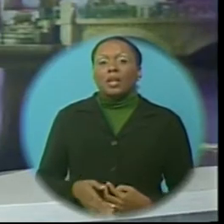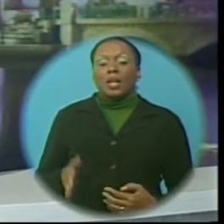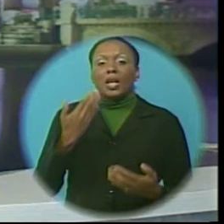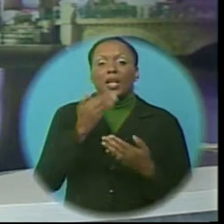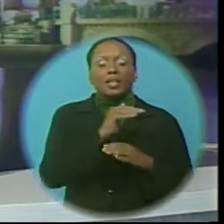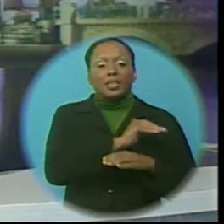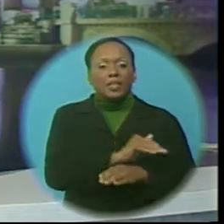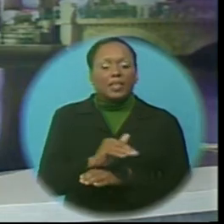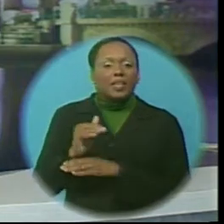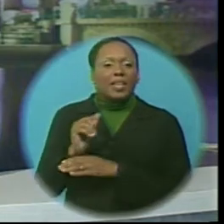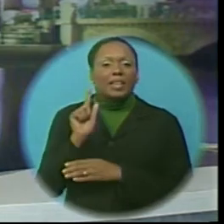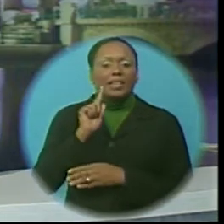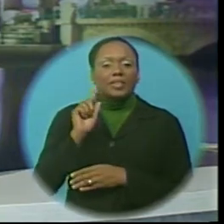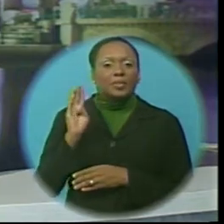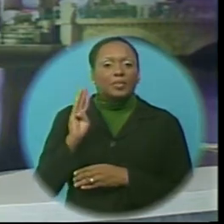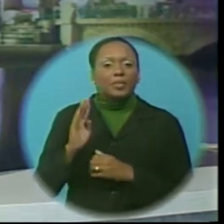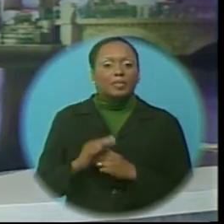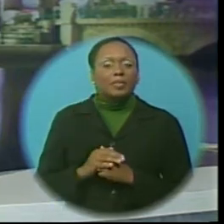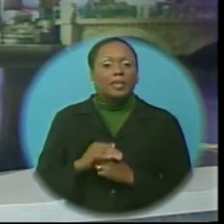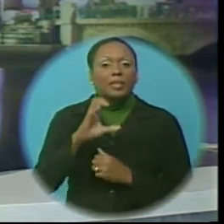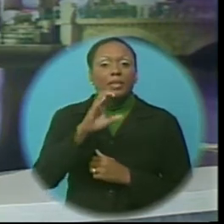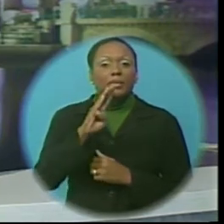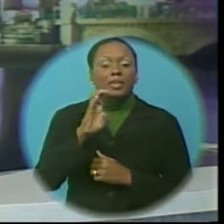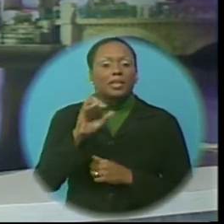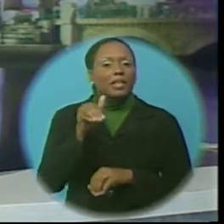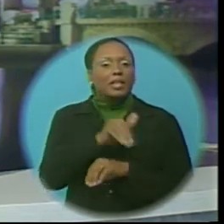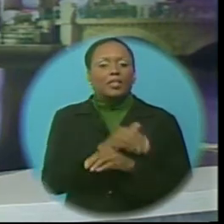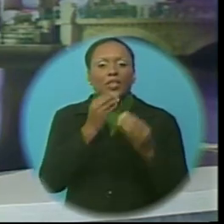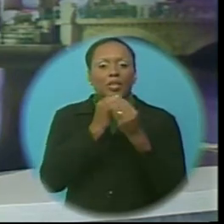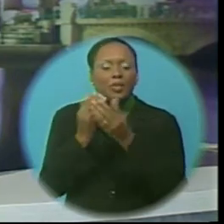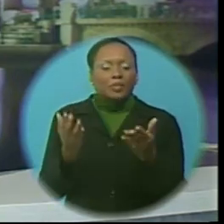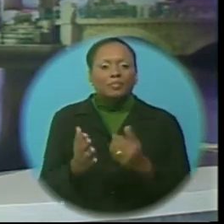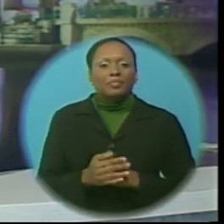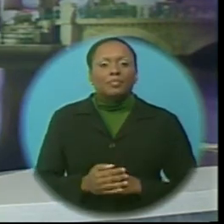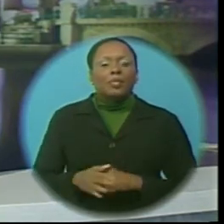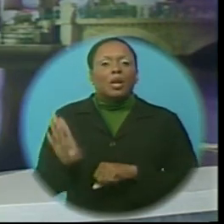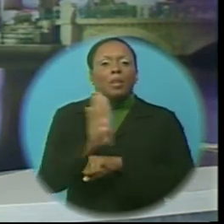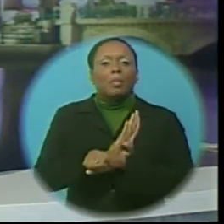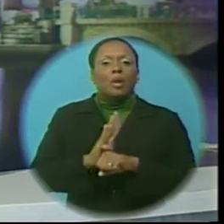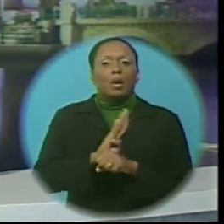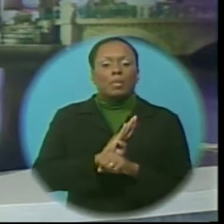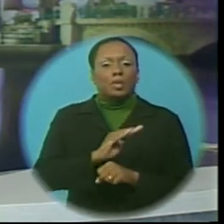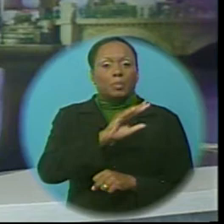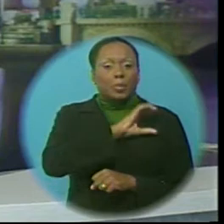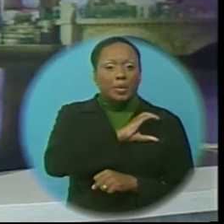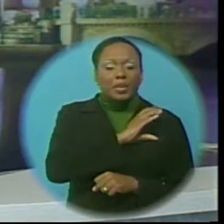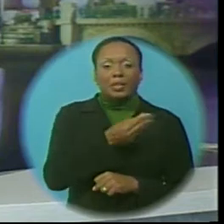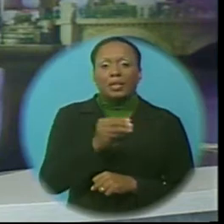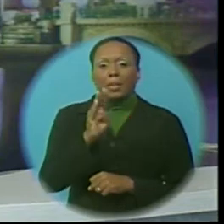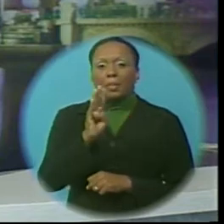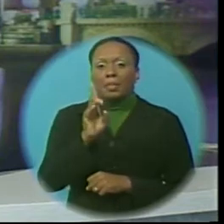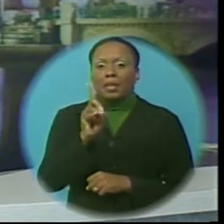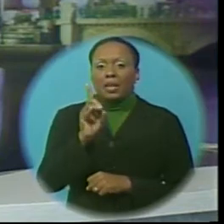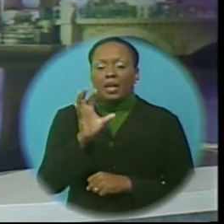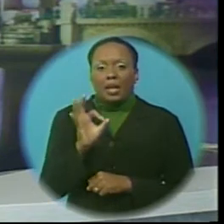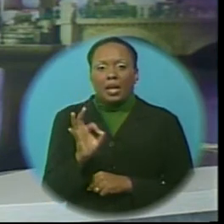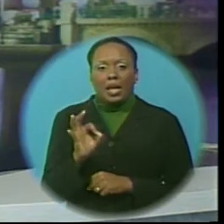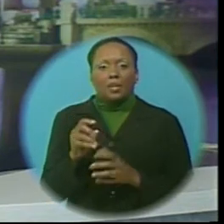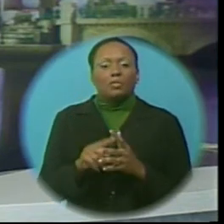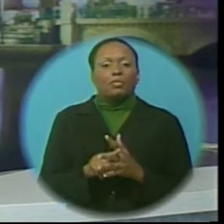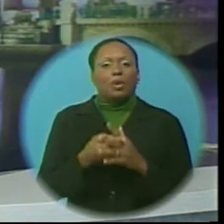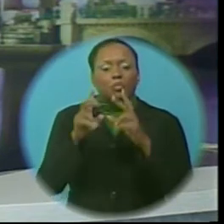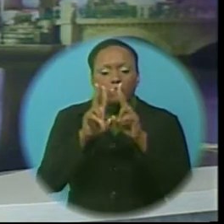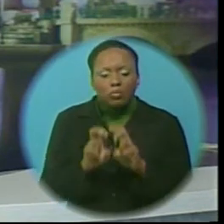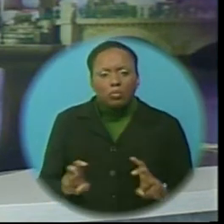Very good evening to you. I'm Lisa Broom. This is the CBC Evening News. Barbados' security forces have launched an investigation into